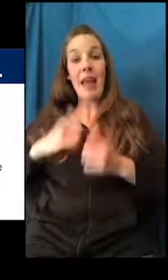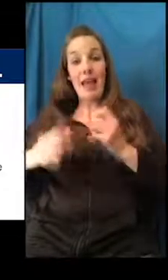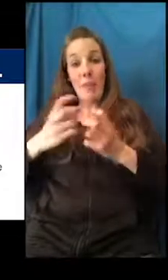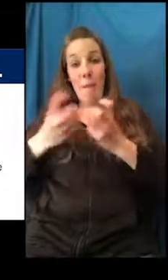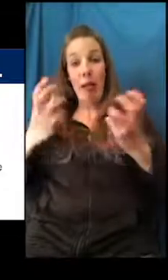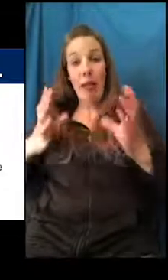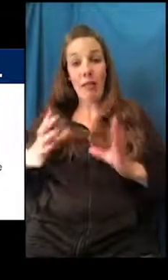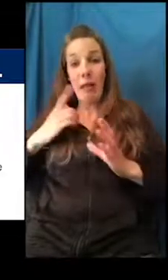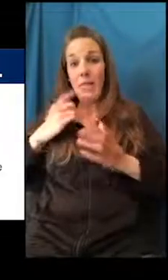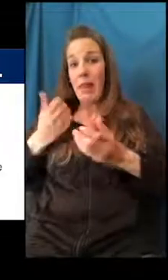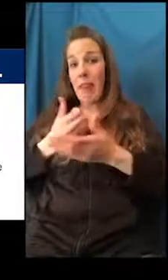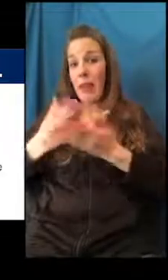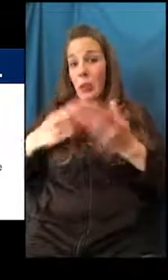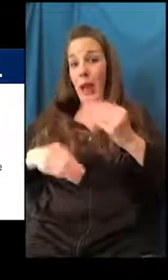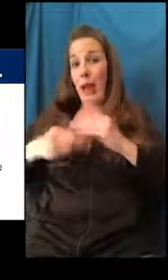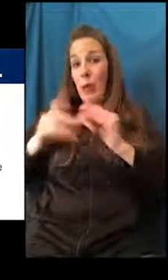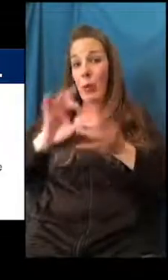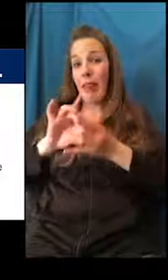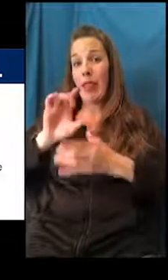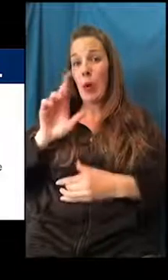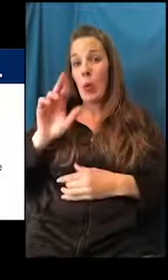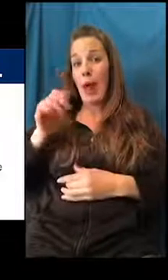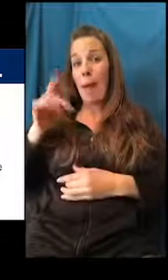to add regarding the rapid testing?